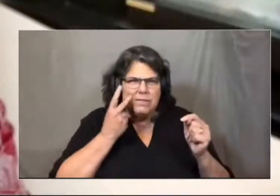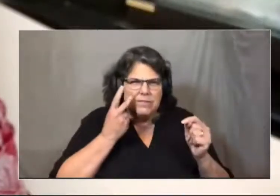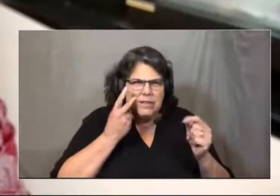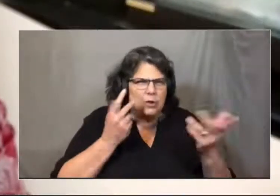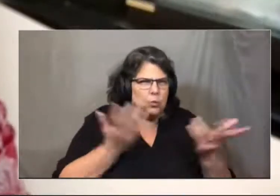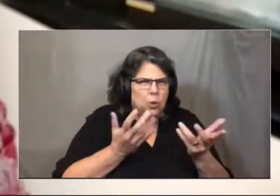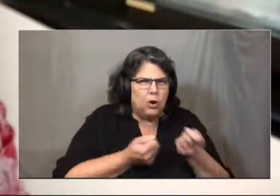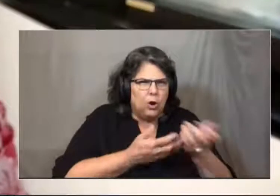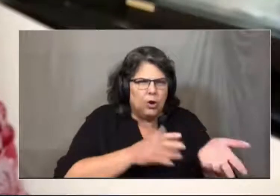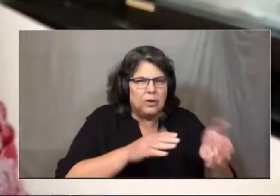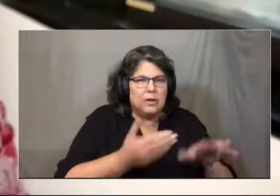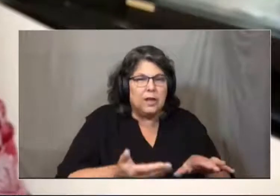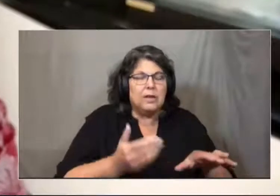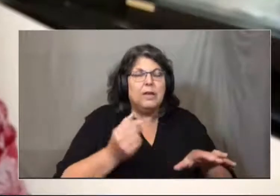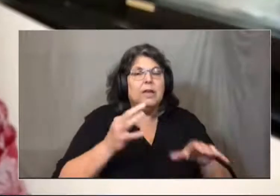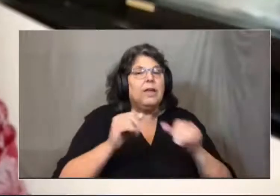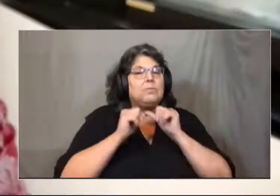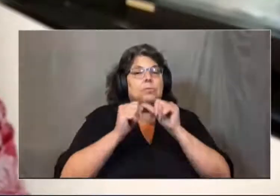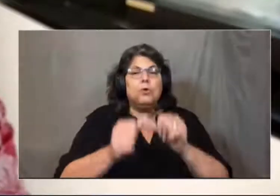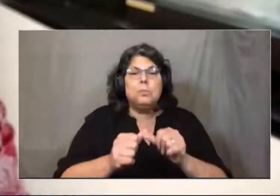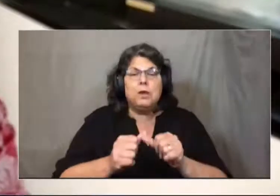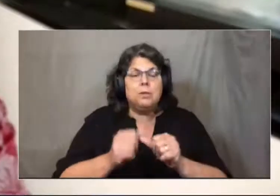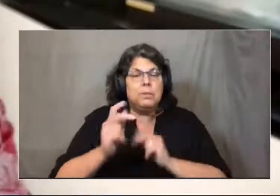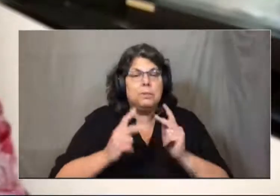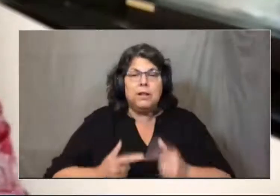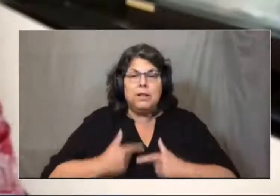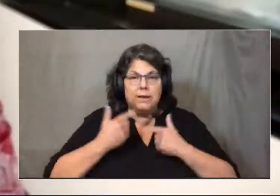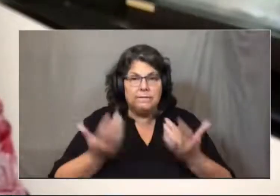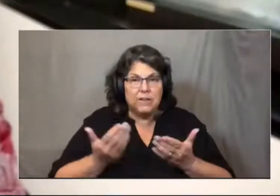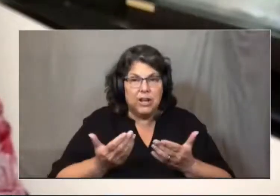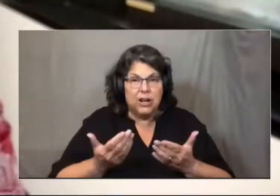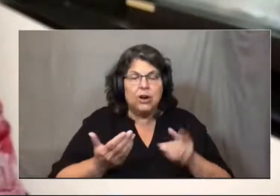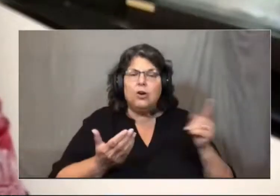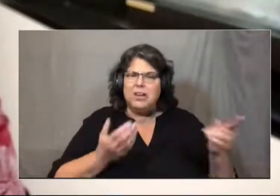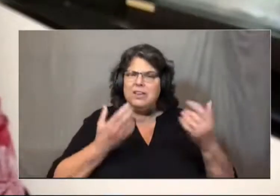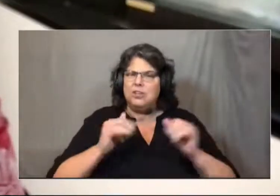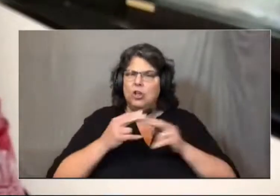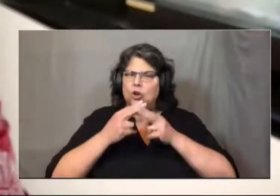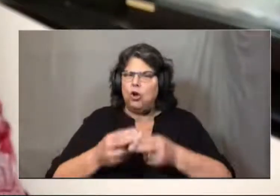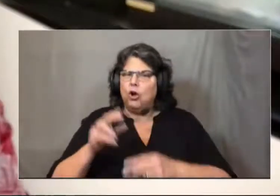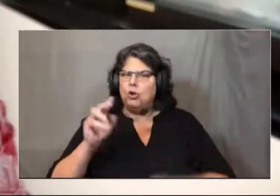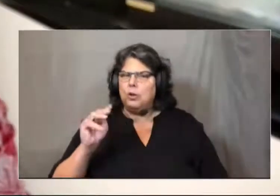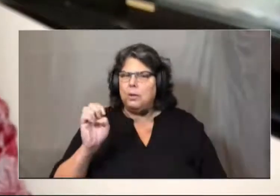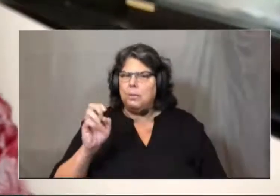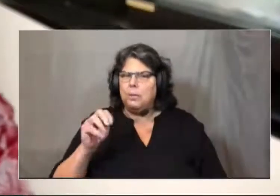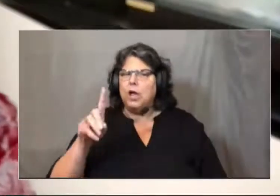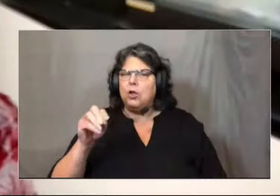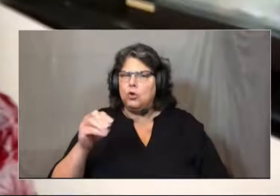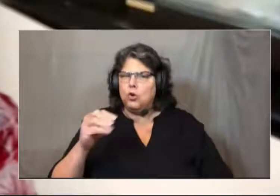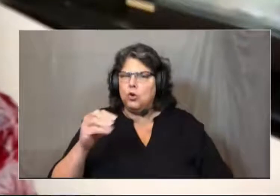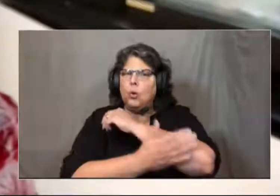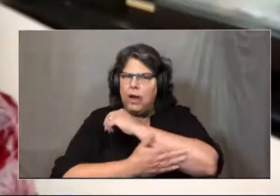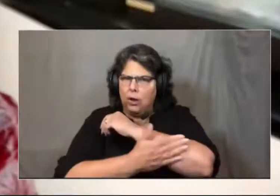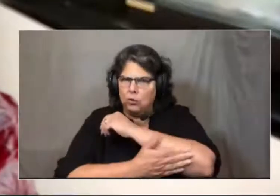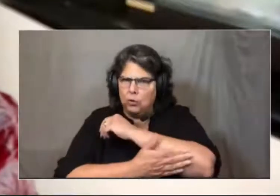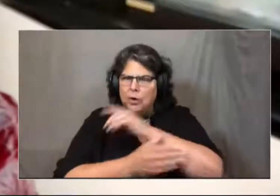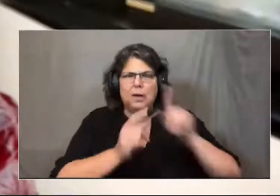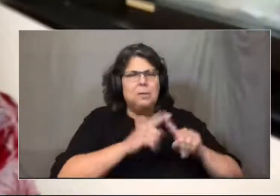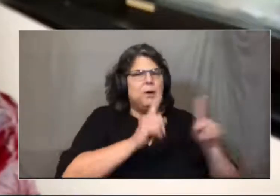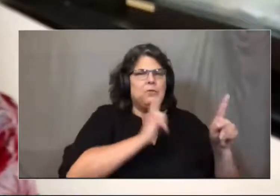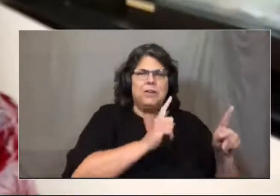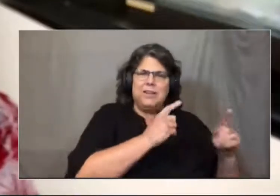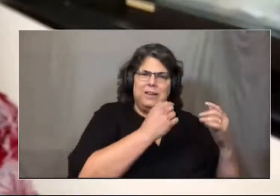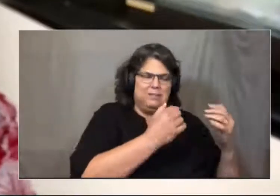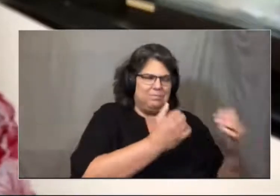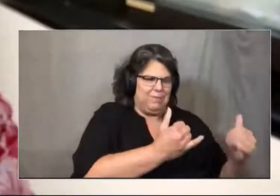found their permanent residence was still listed on the nursing home records as being Mendocino County.